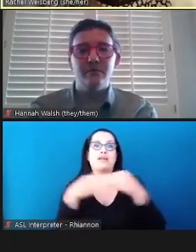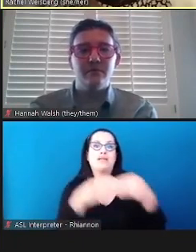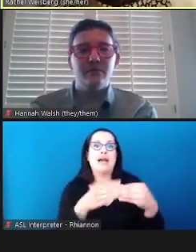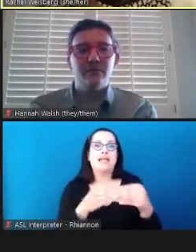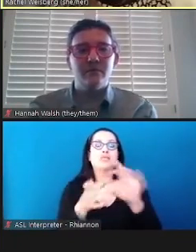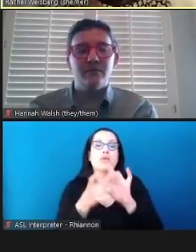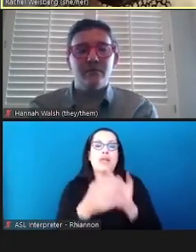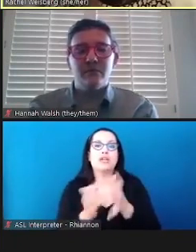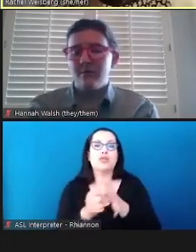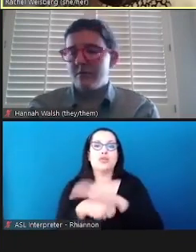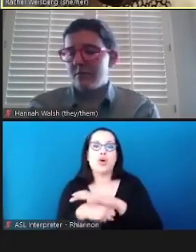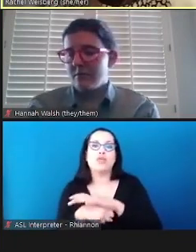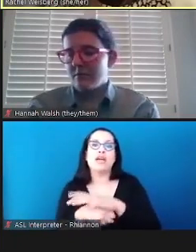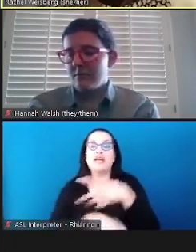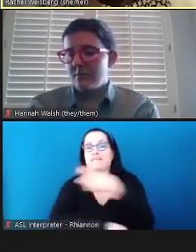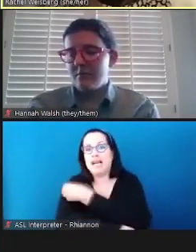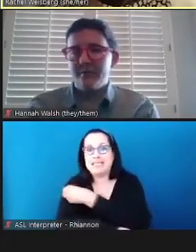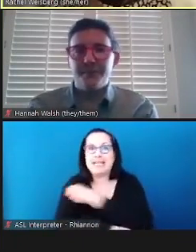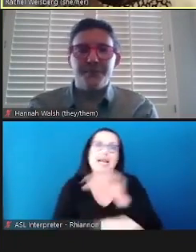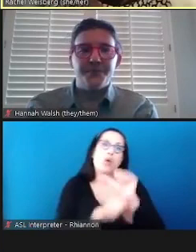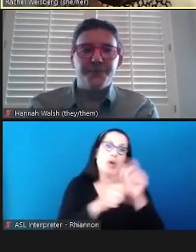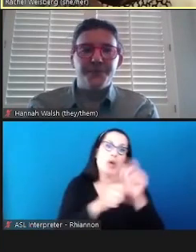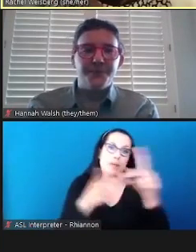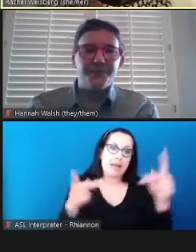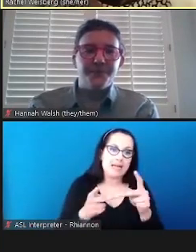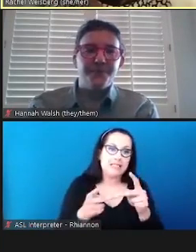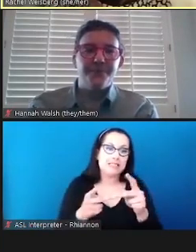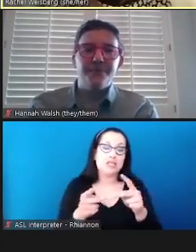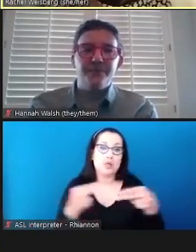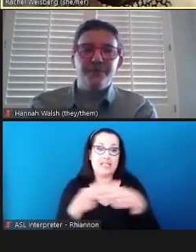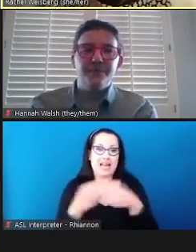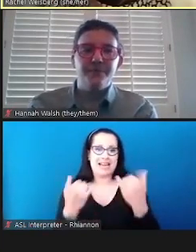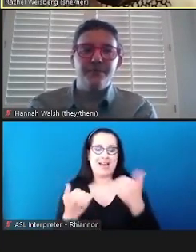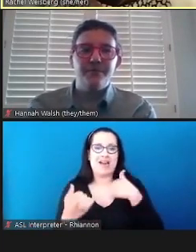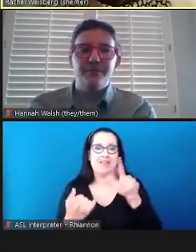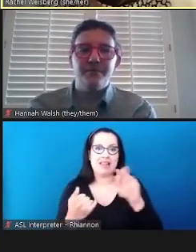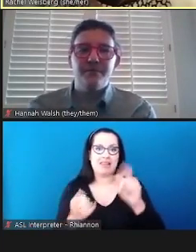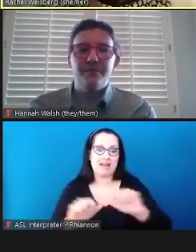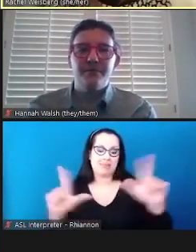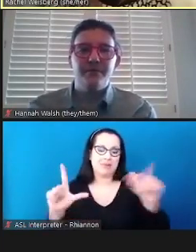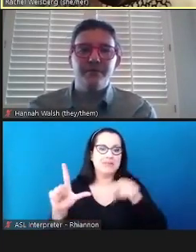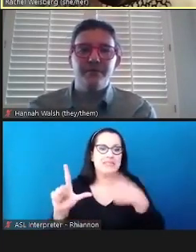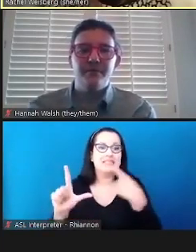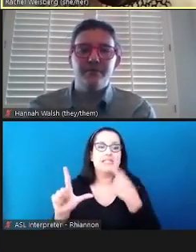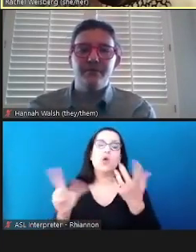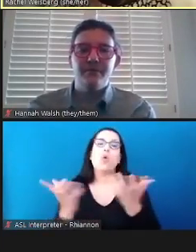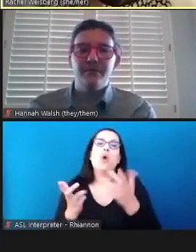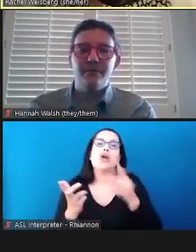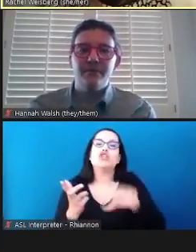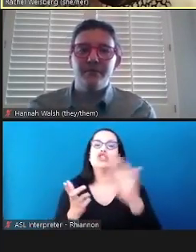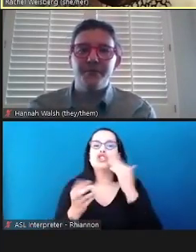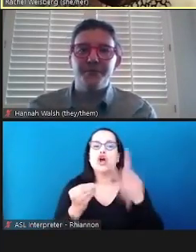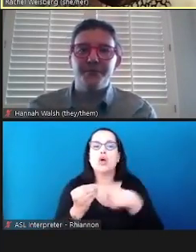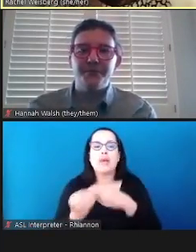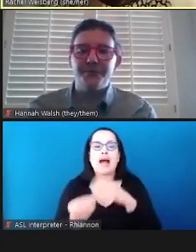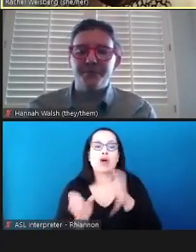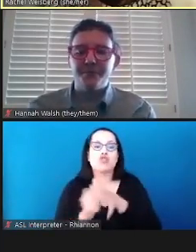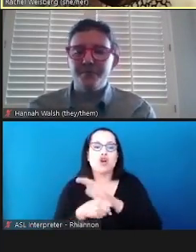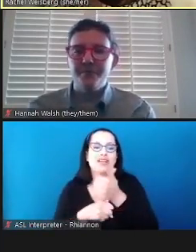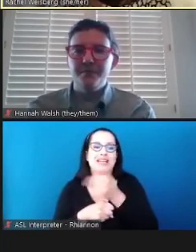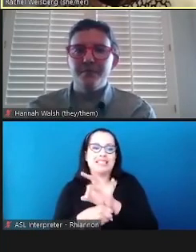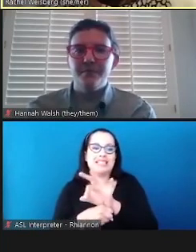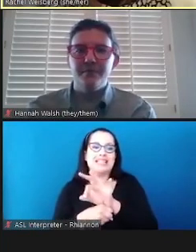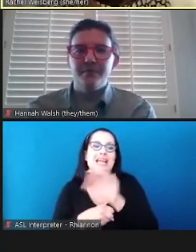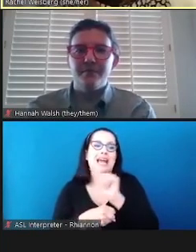workplace. And so there's a link on this slide to a document called What You Should Know About COVID-19 and the ADA, the Rehabilitation Act, and other